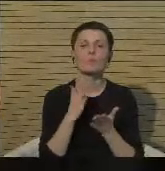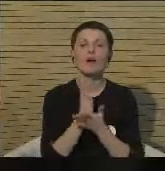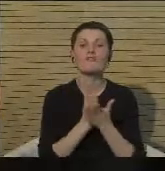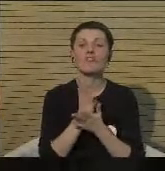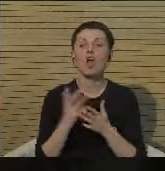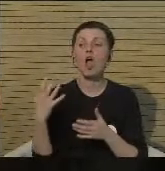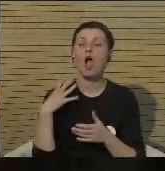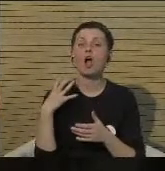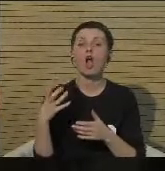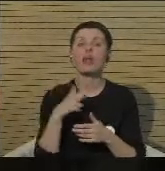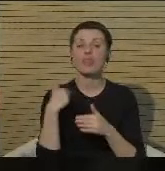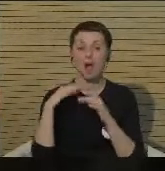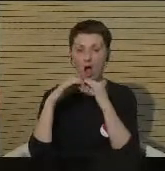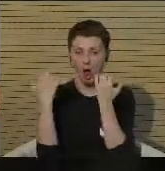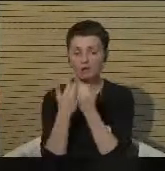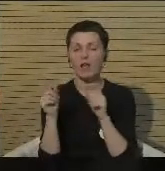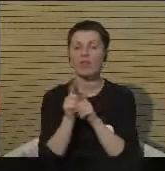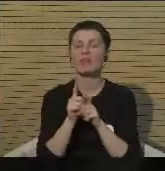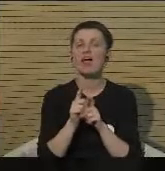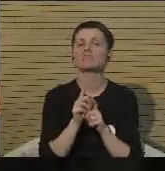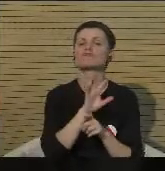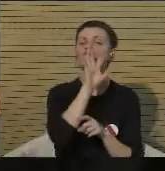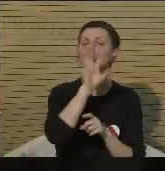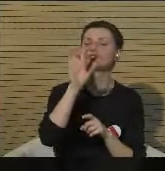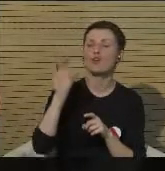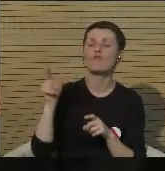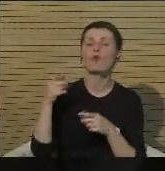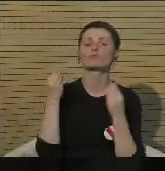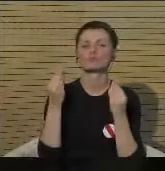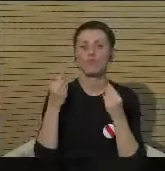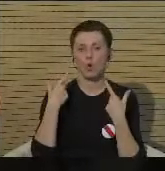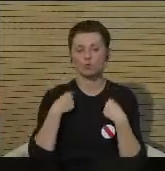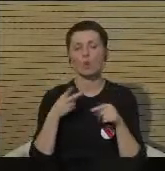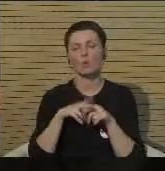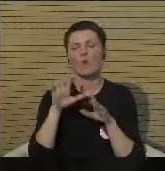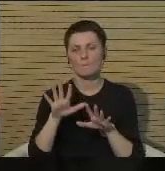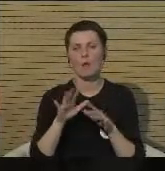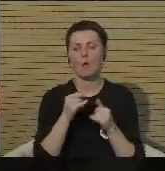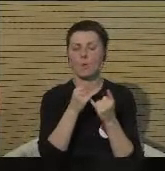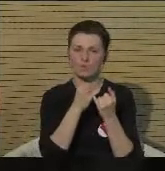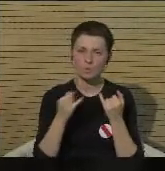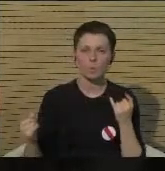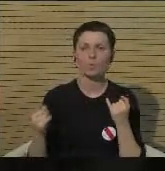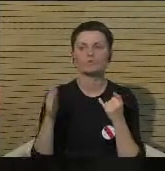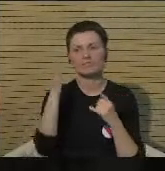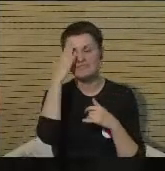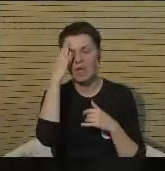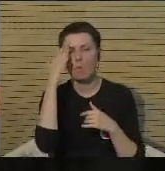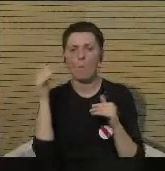few neighbors which is so helpful. Well, I think